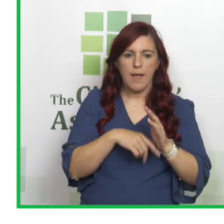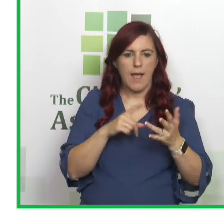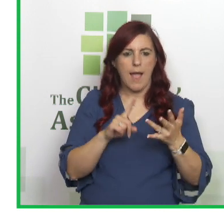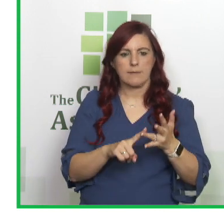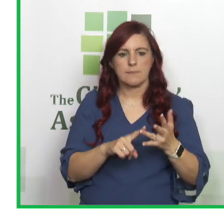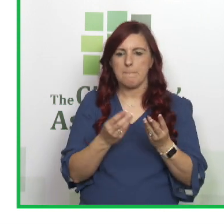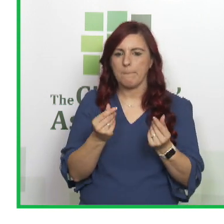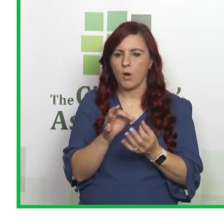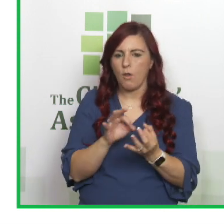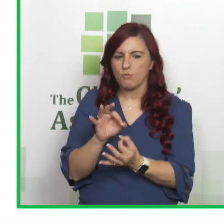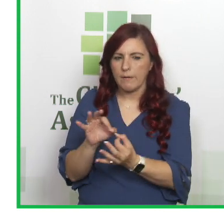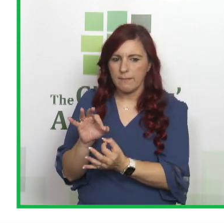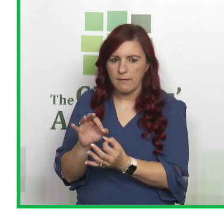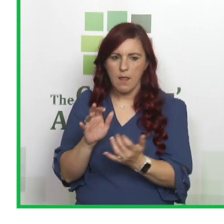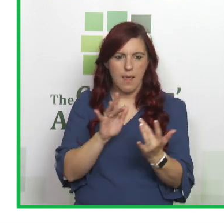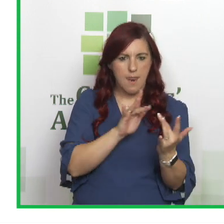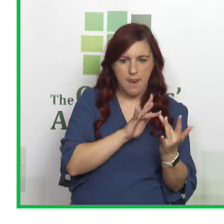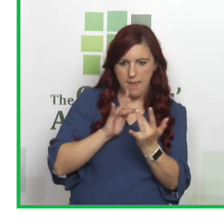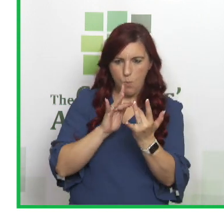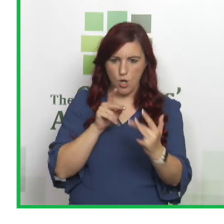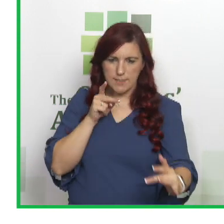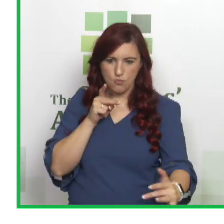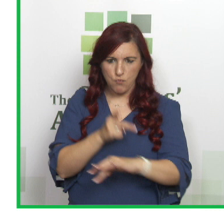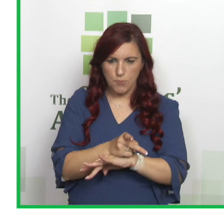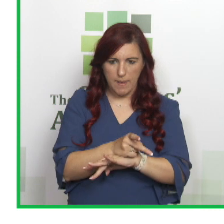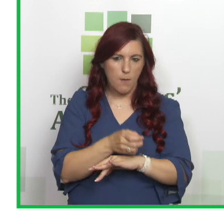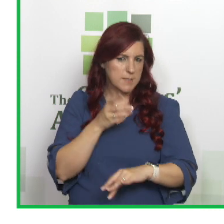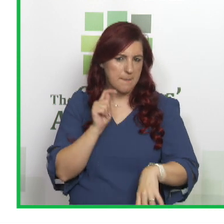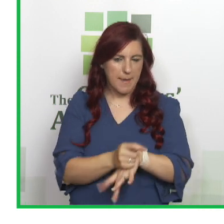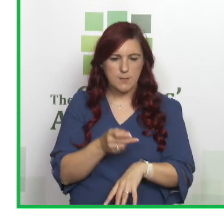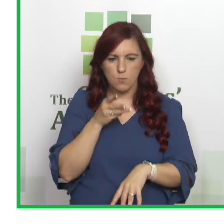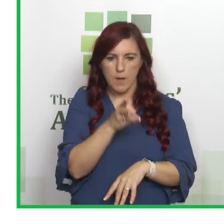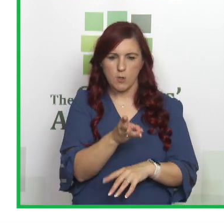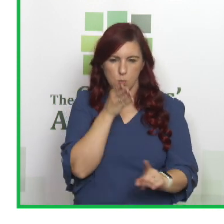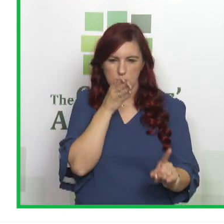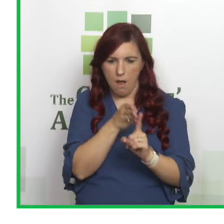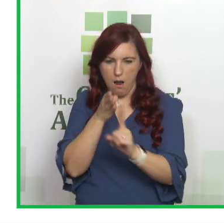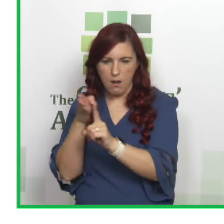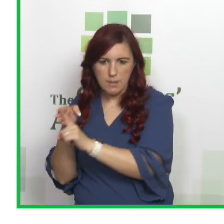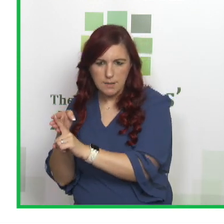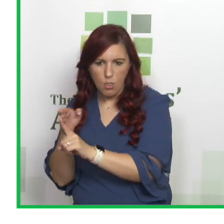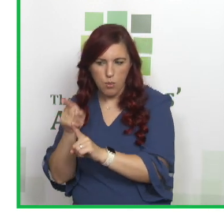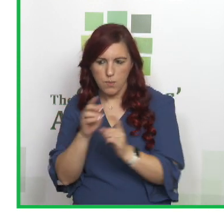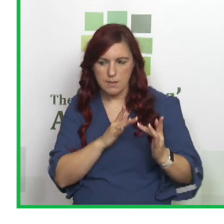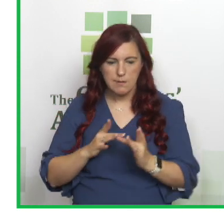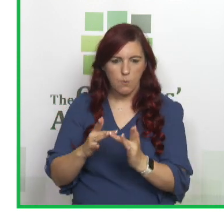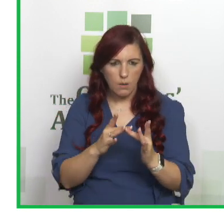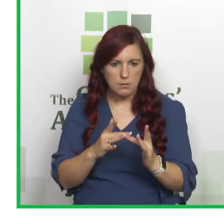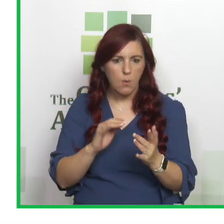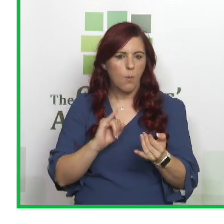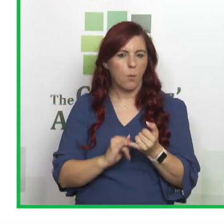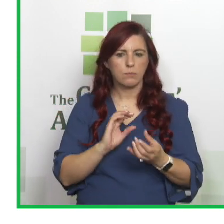laundering. Network disruption was acknowledged as the best method to target drug trafficking networks. The decision makers,